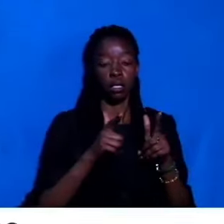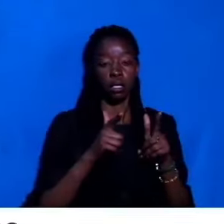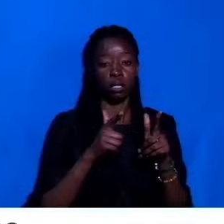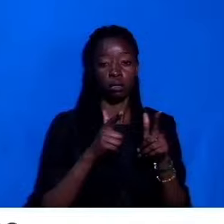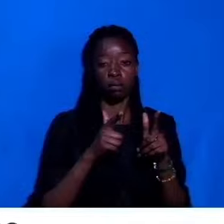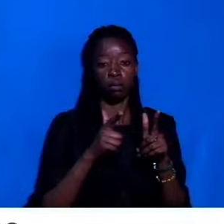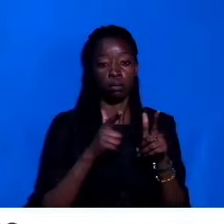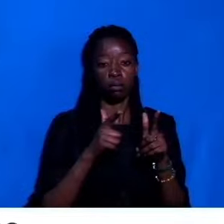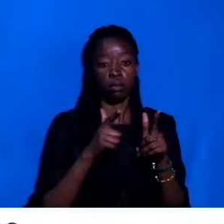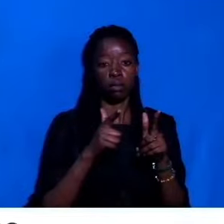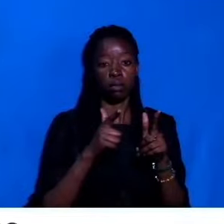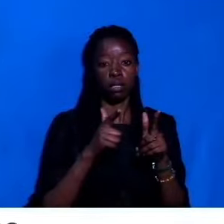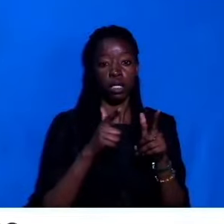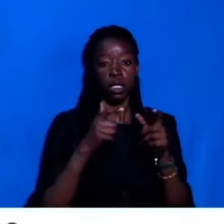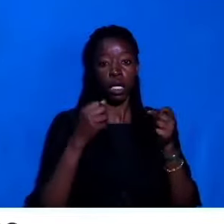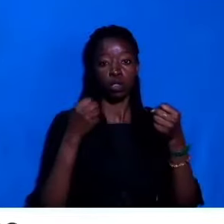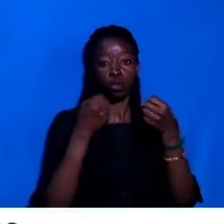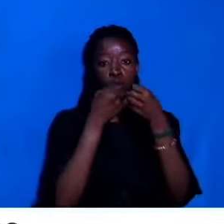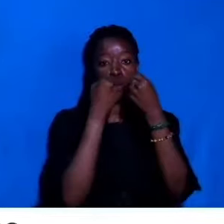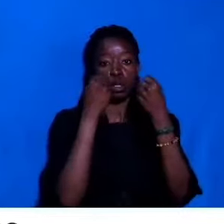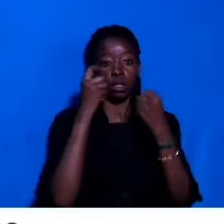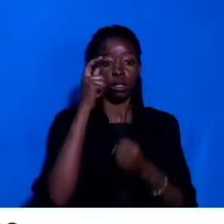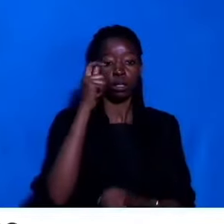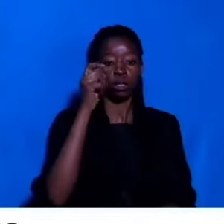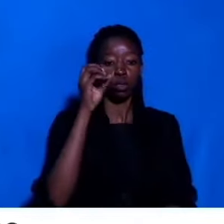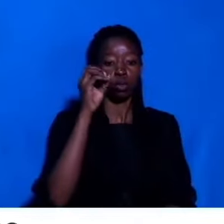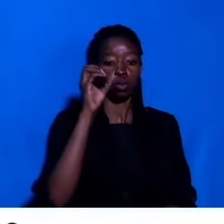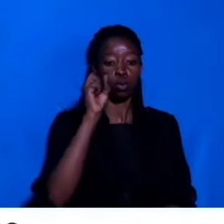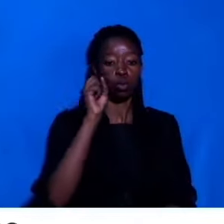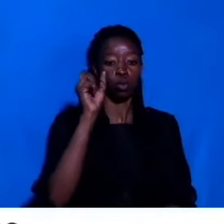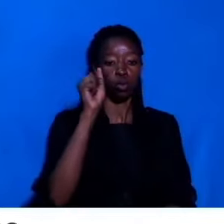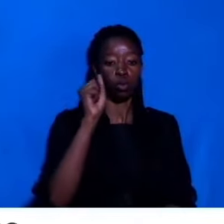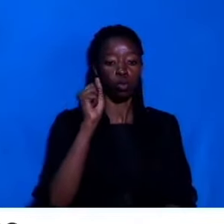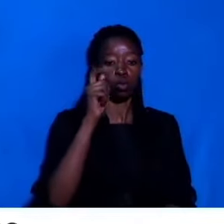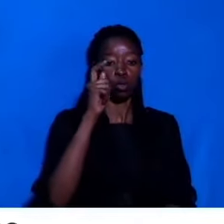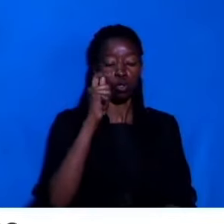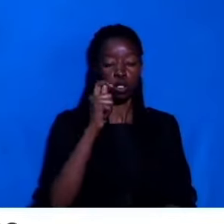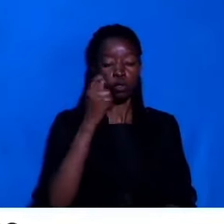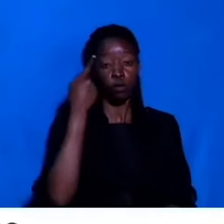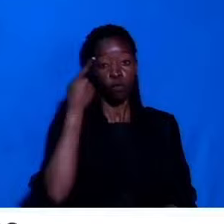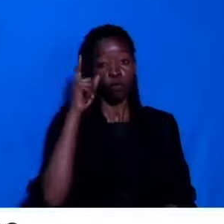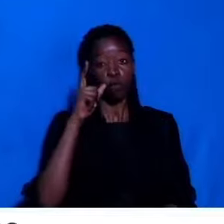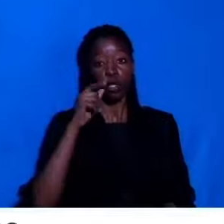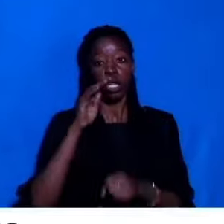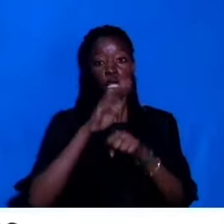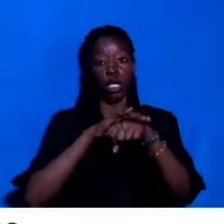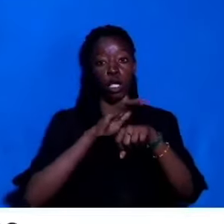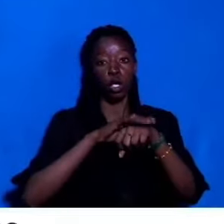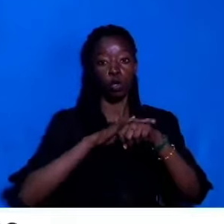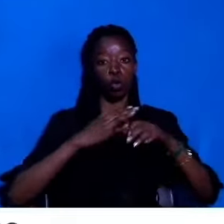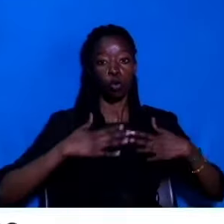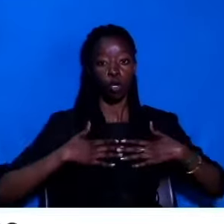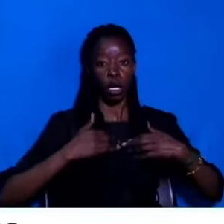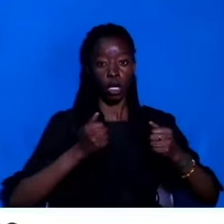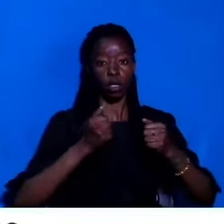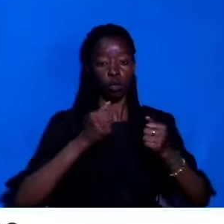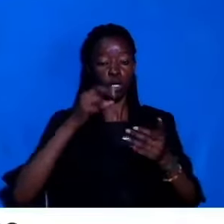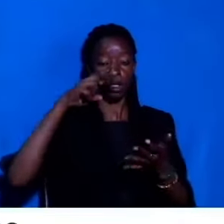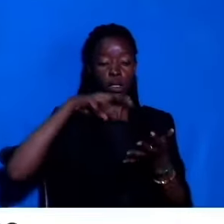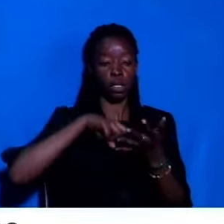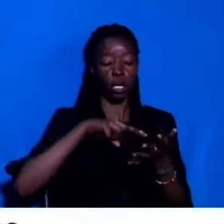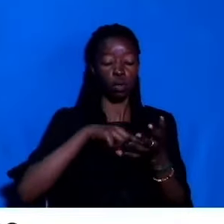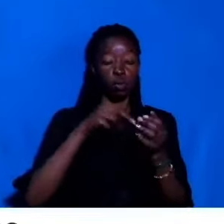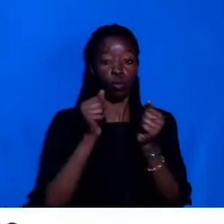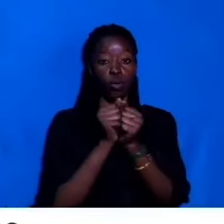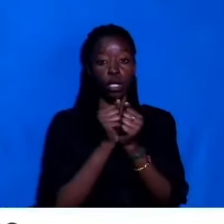let's toast for the good health of the president and long life. And we will all stand with our glasses full, and we will clink